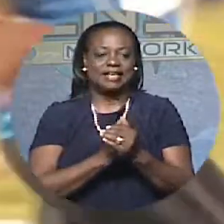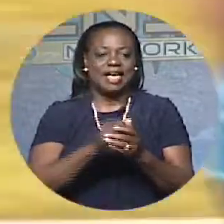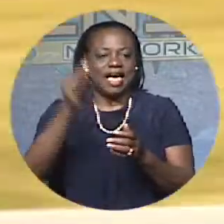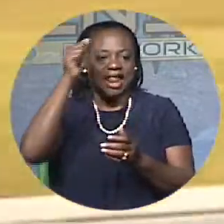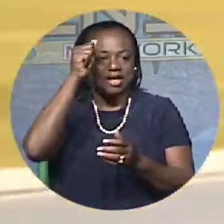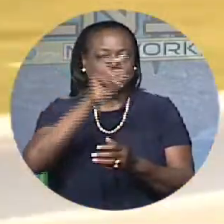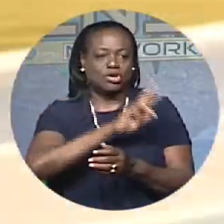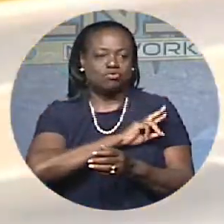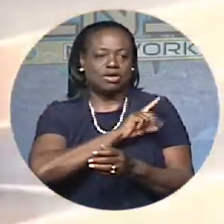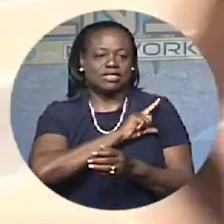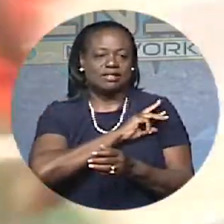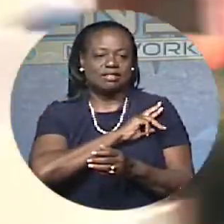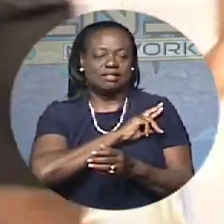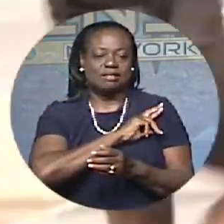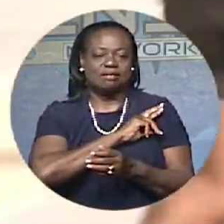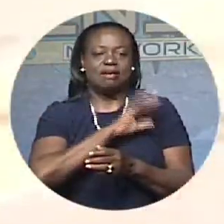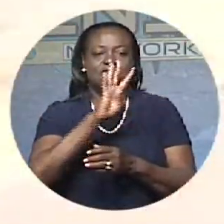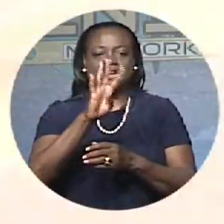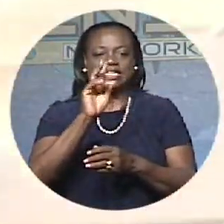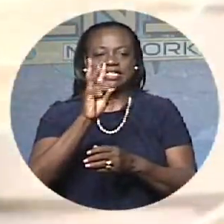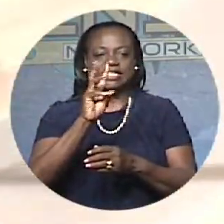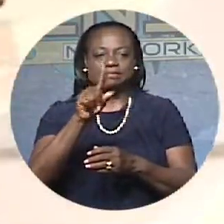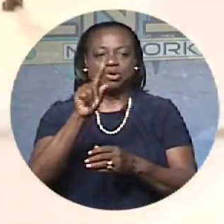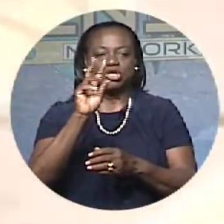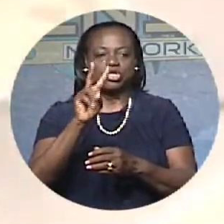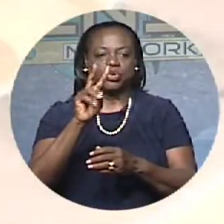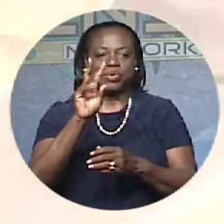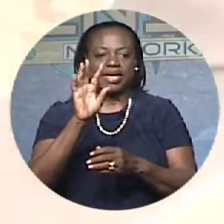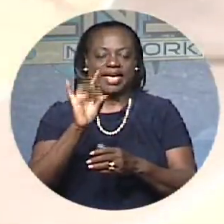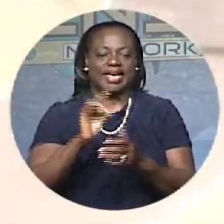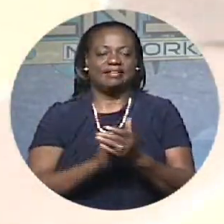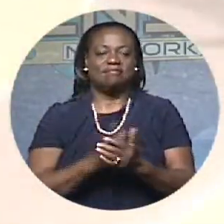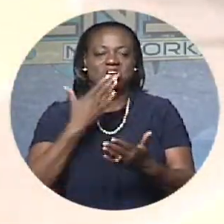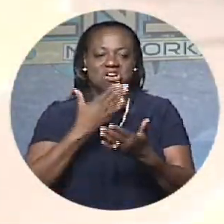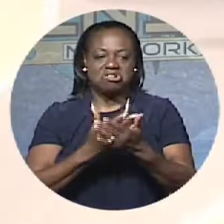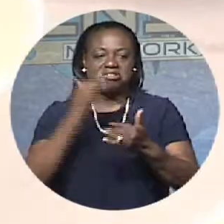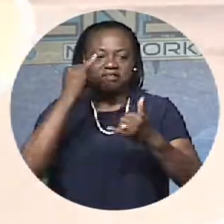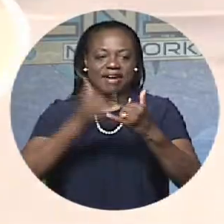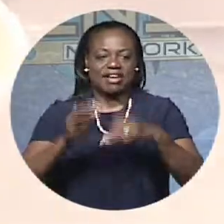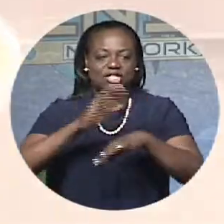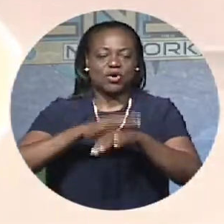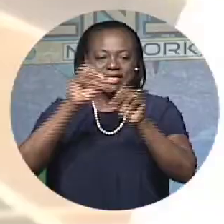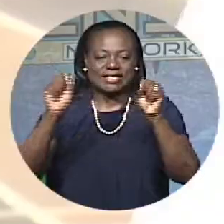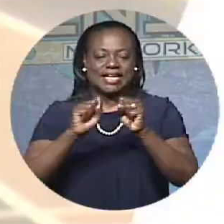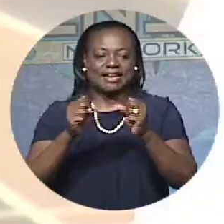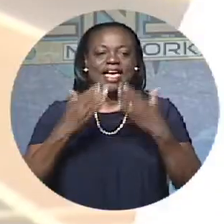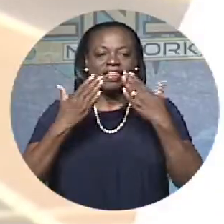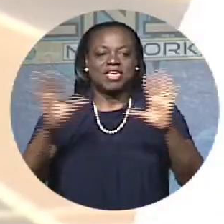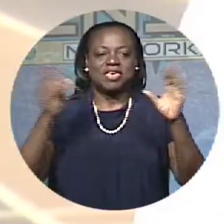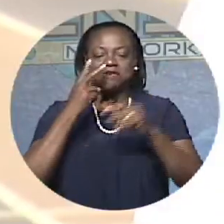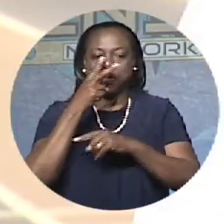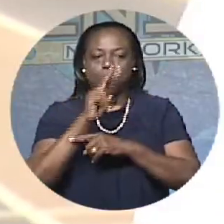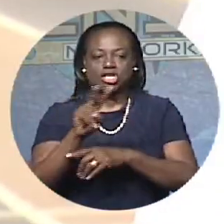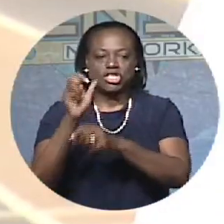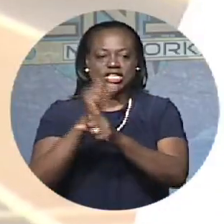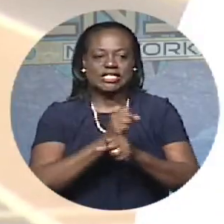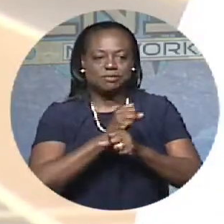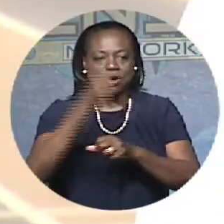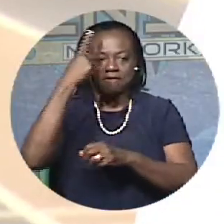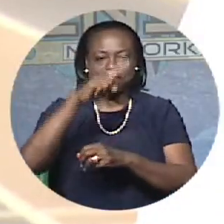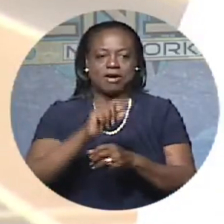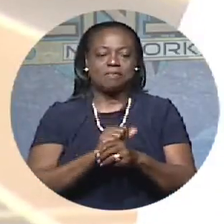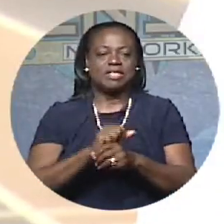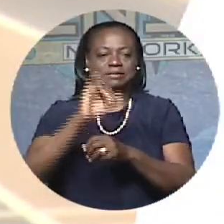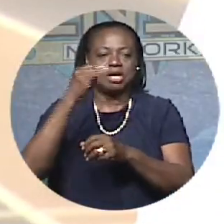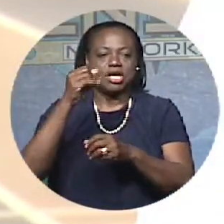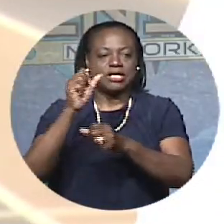Russell also in there, 46.28, setting up a good finals on Saturday evening. Thanks for watching Sports from the GB Sports